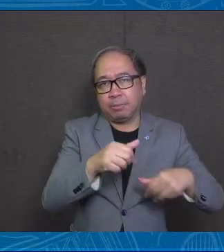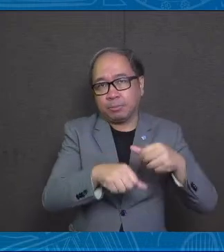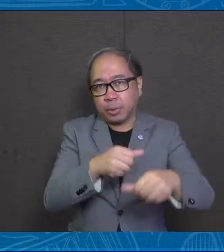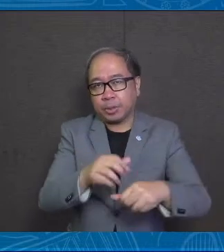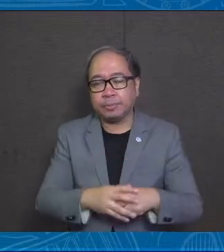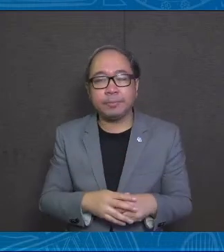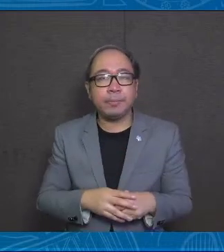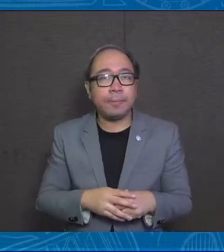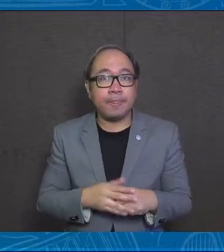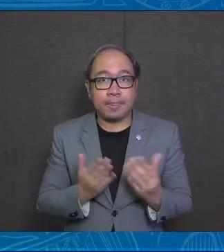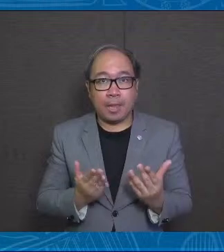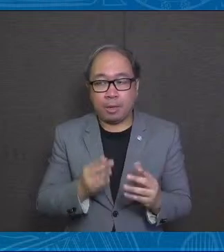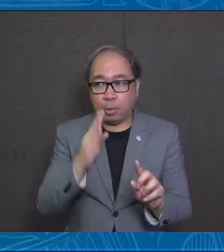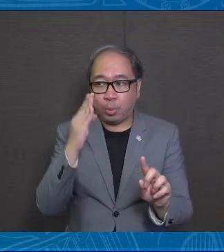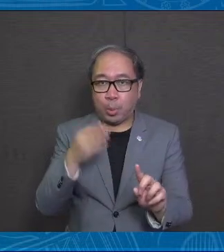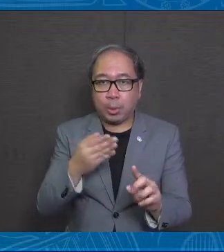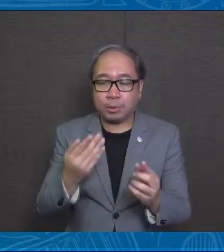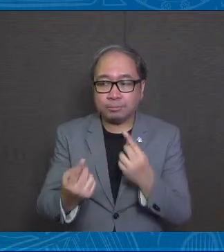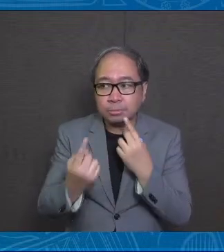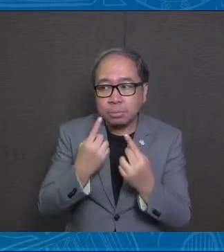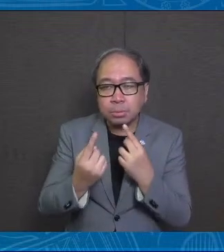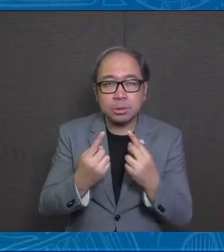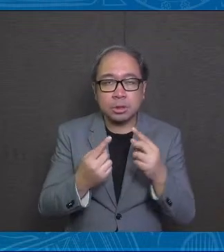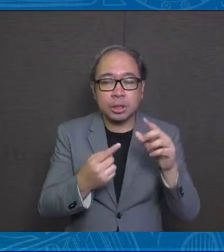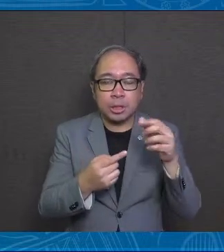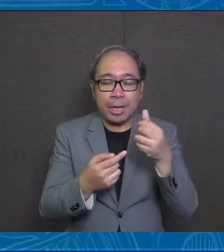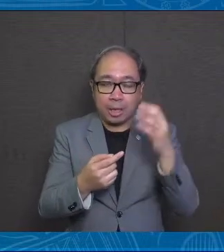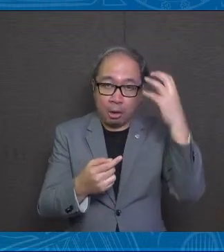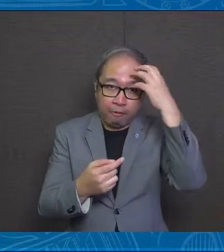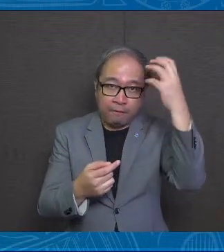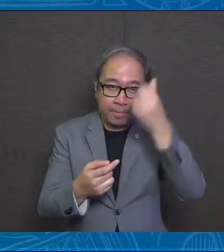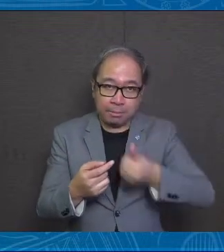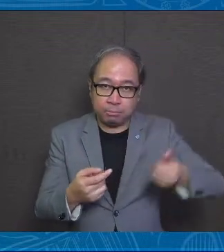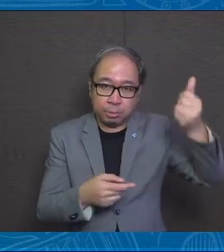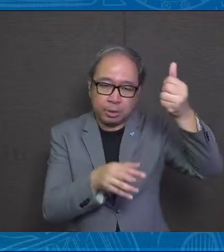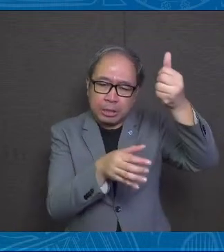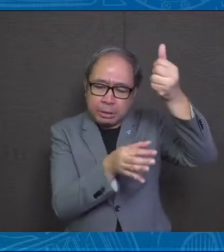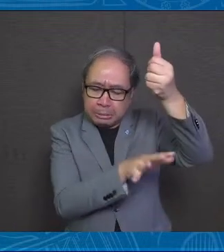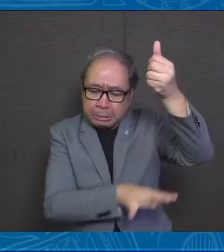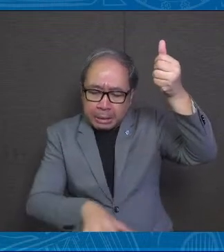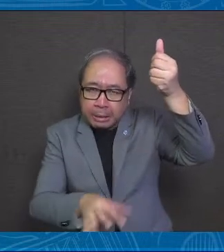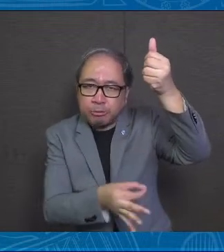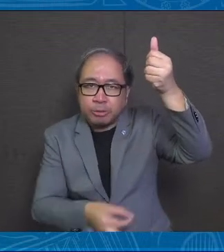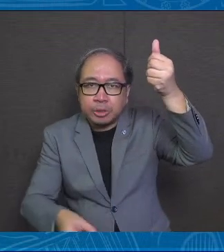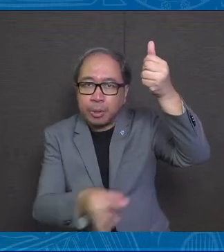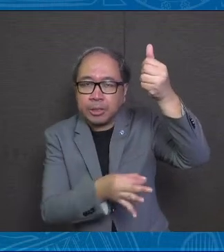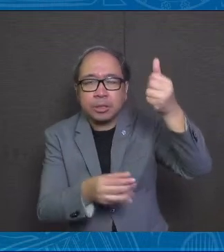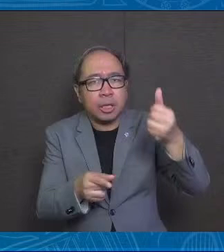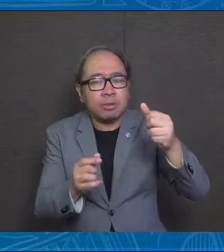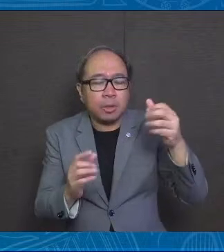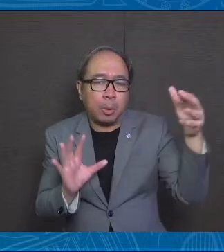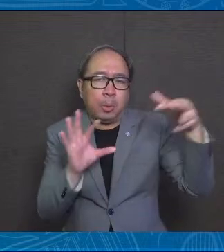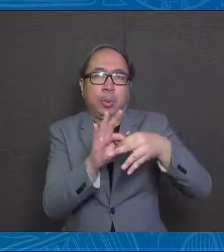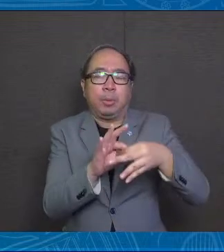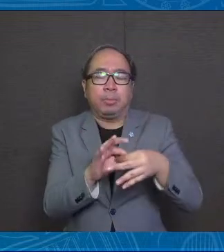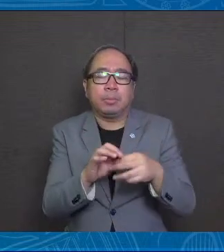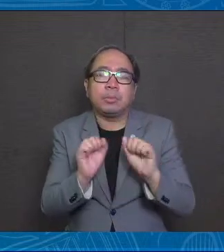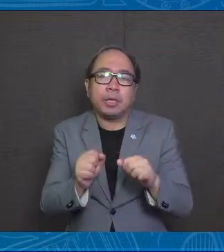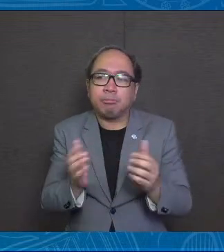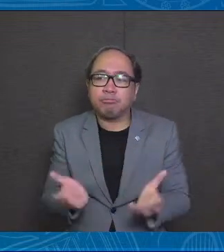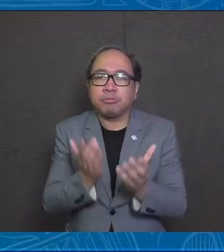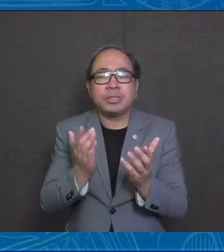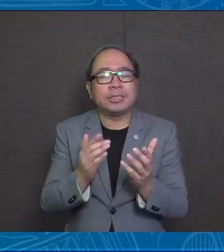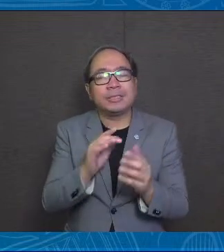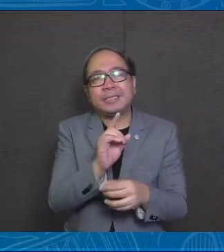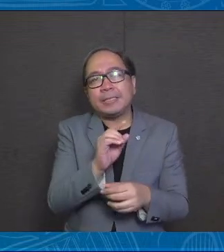dialogue on how national and local governments can increase public investments in DRR. Regular